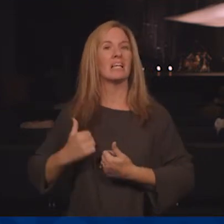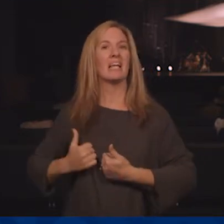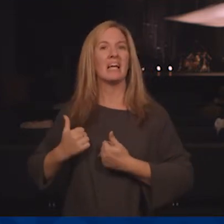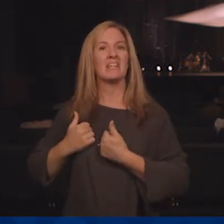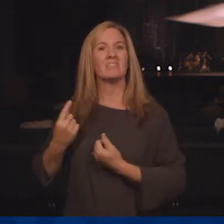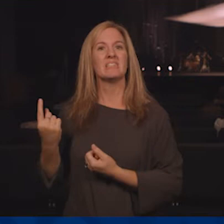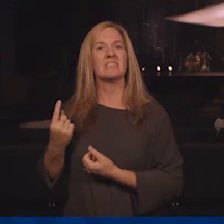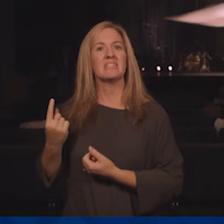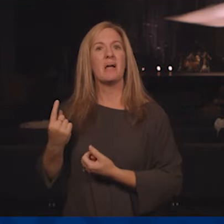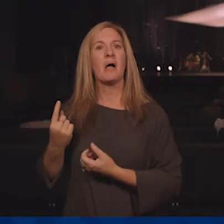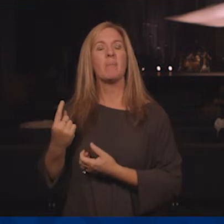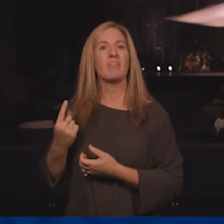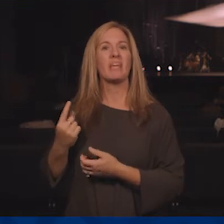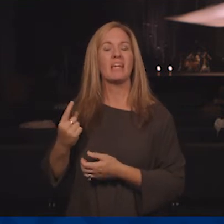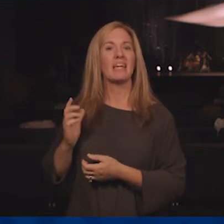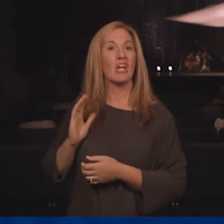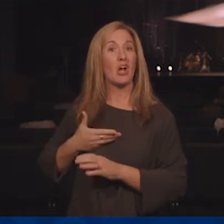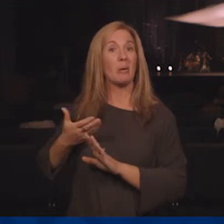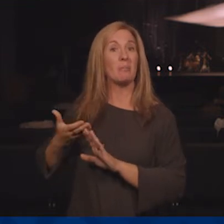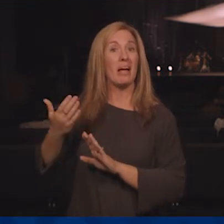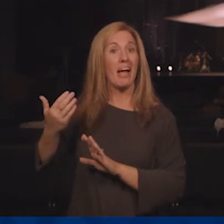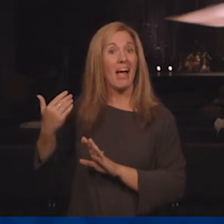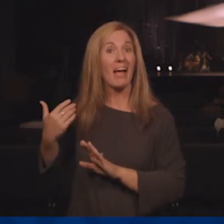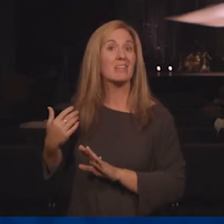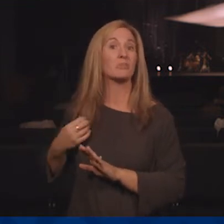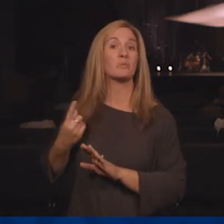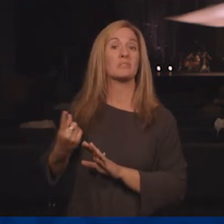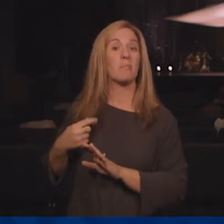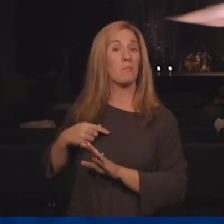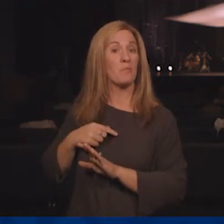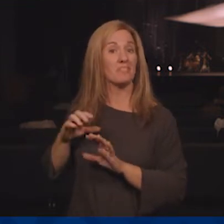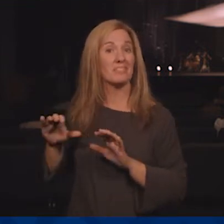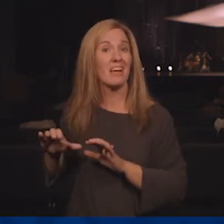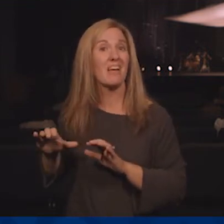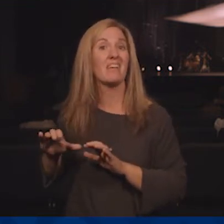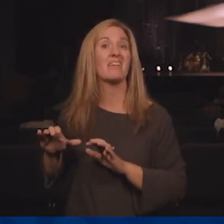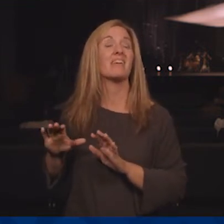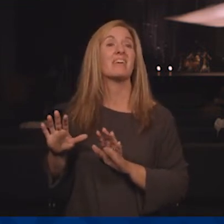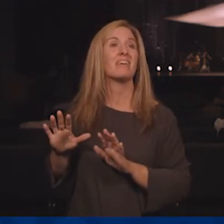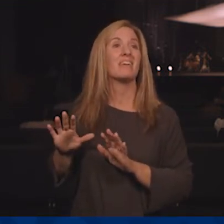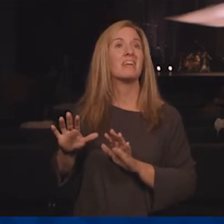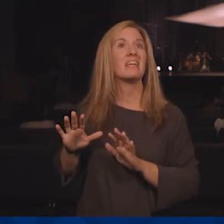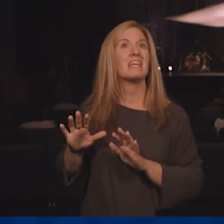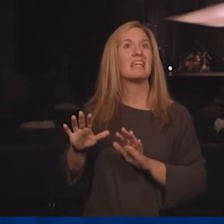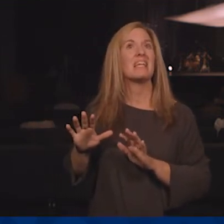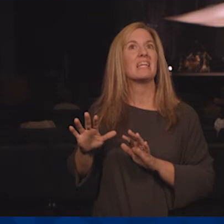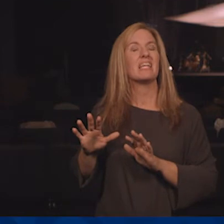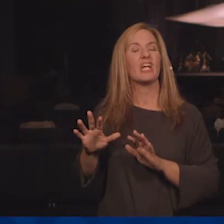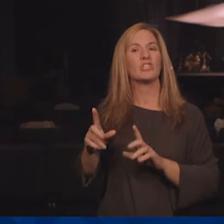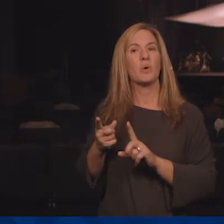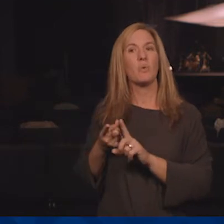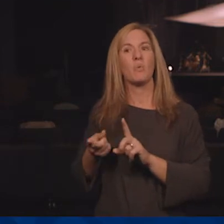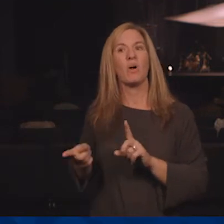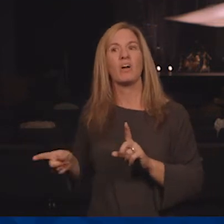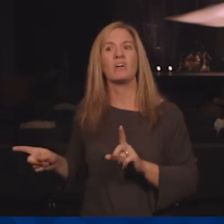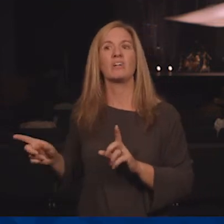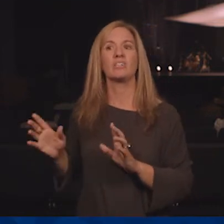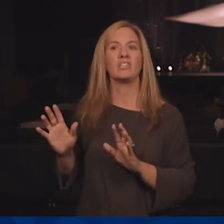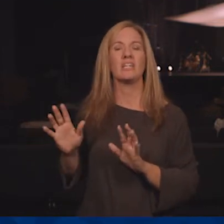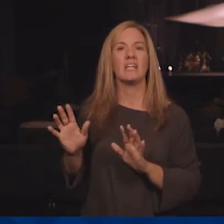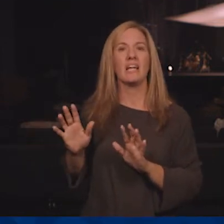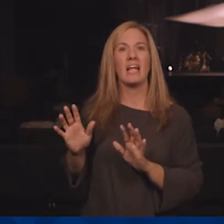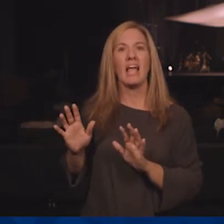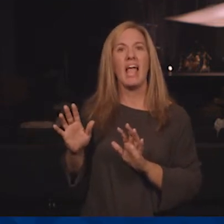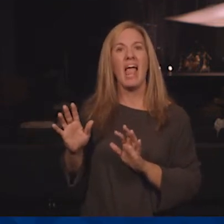there's something in our past, there's something that we've done. There's a wandering that we've made and it